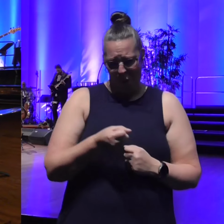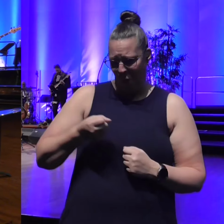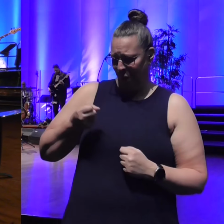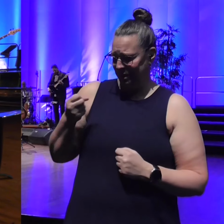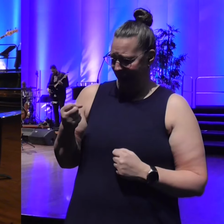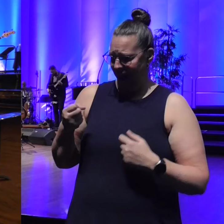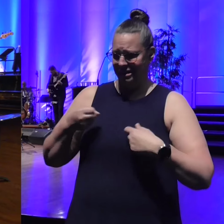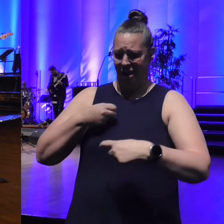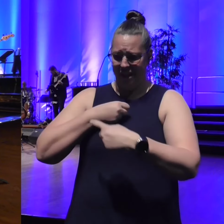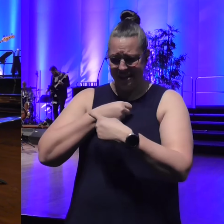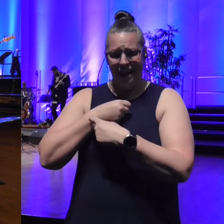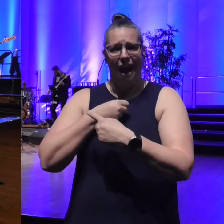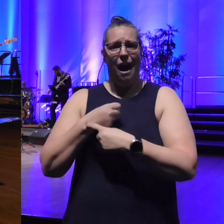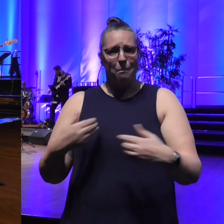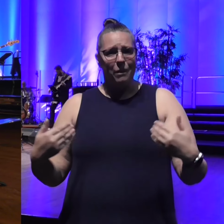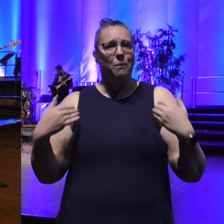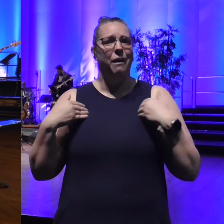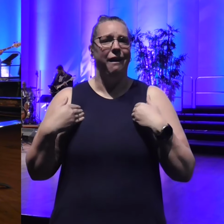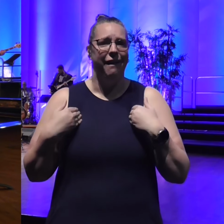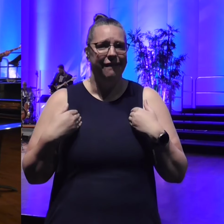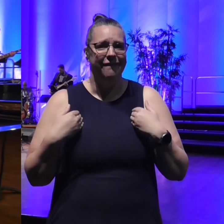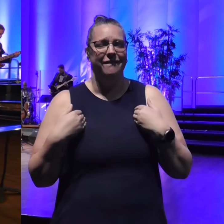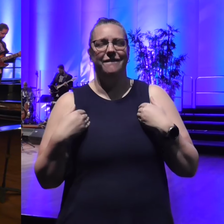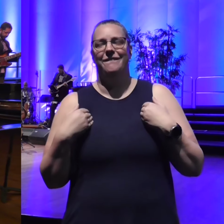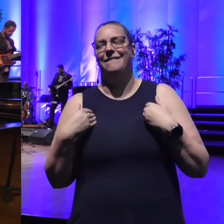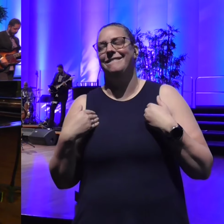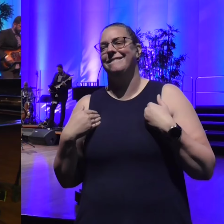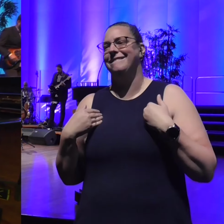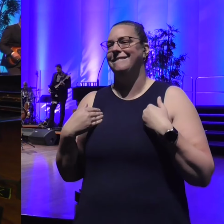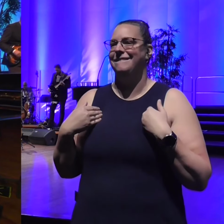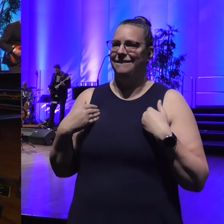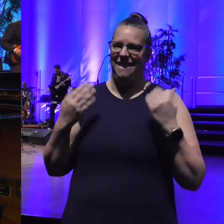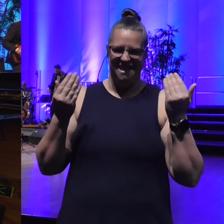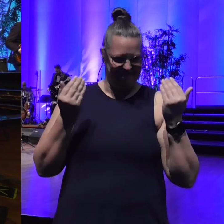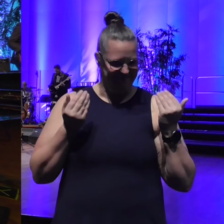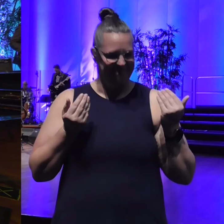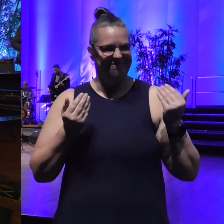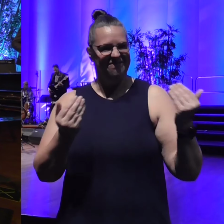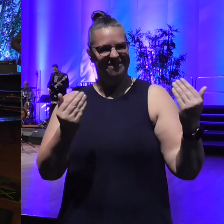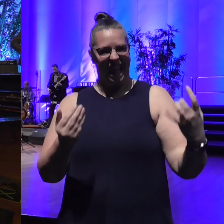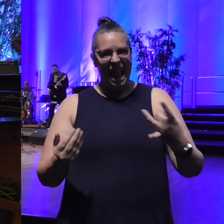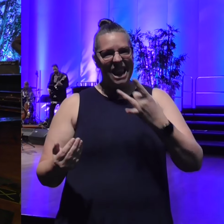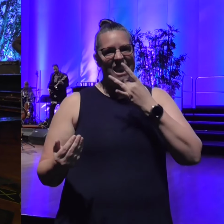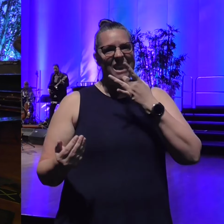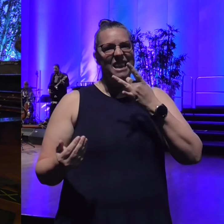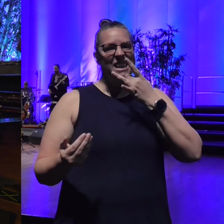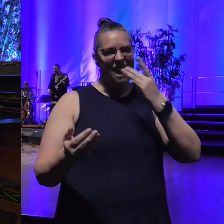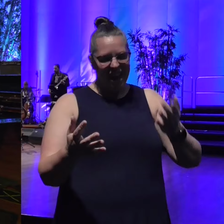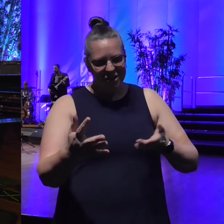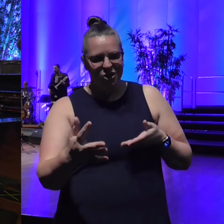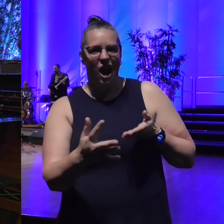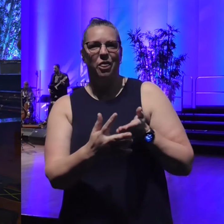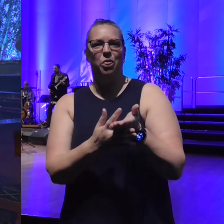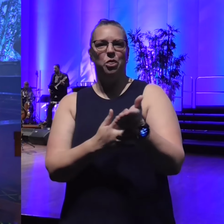this time we have and let the light shine through.